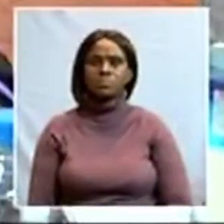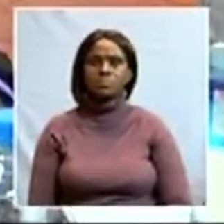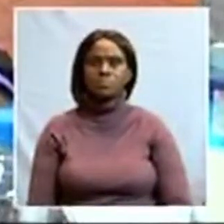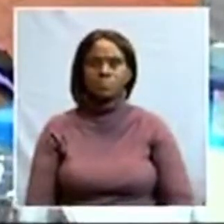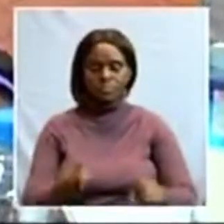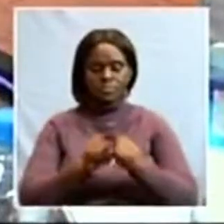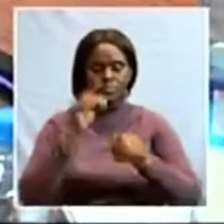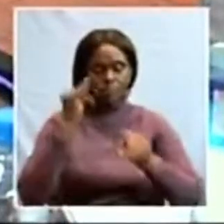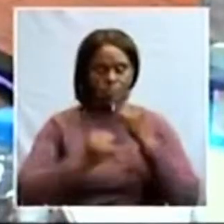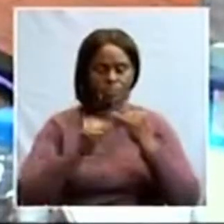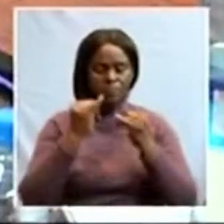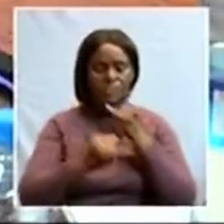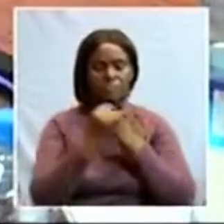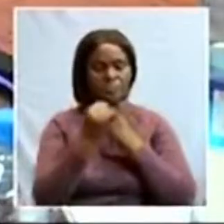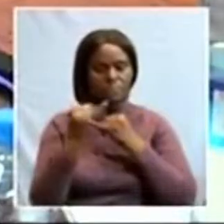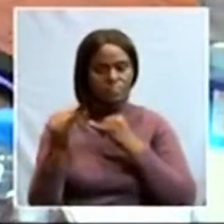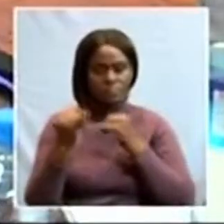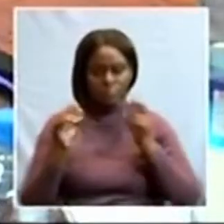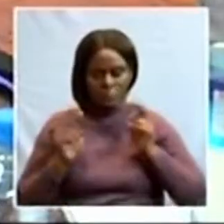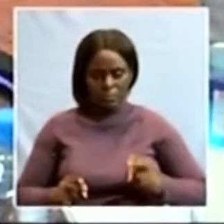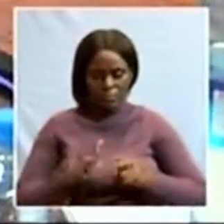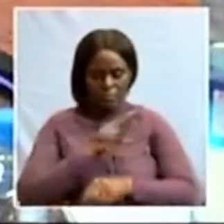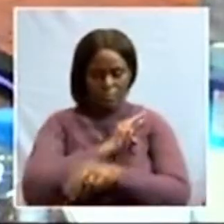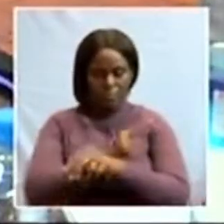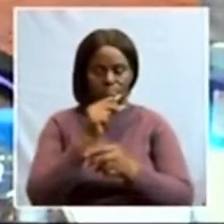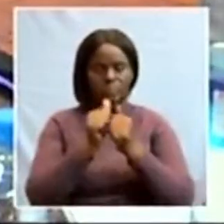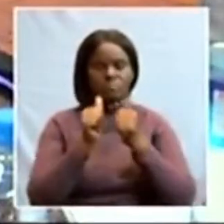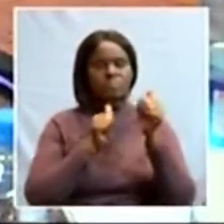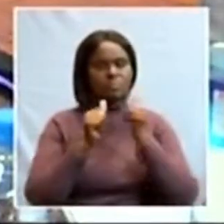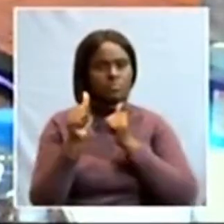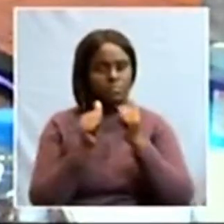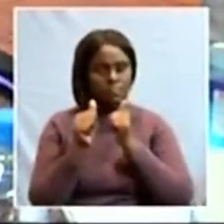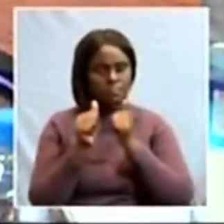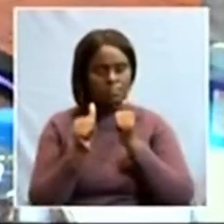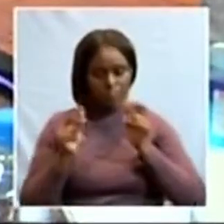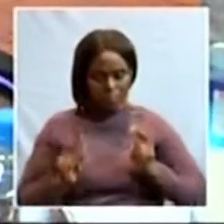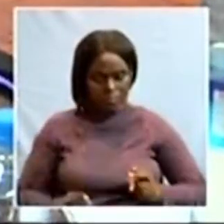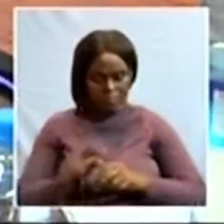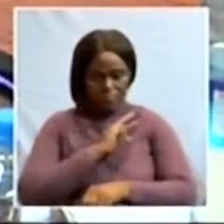And the last item, human resource and